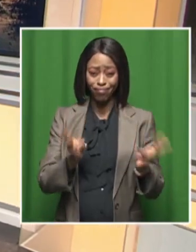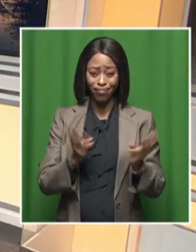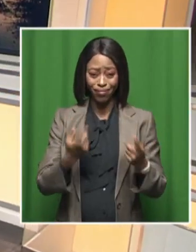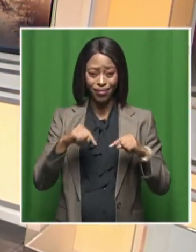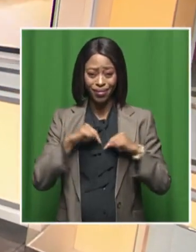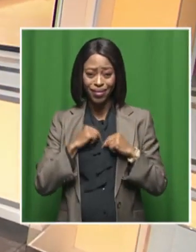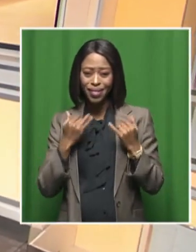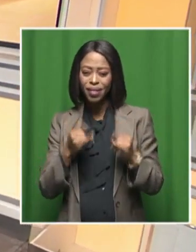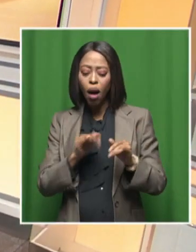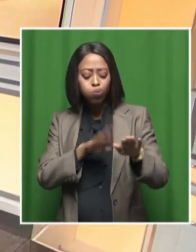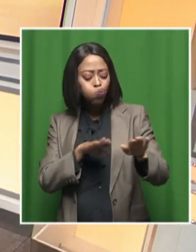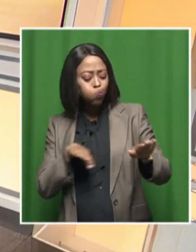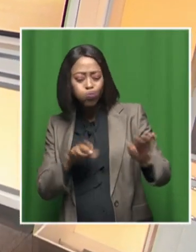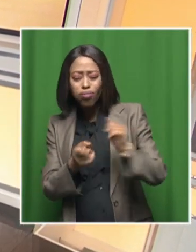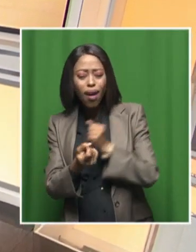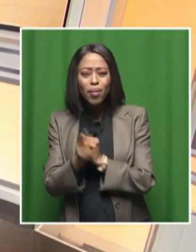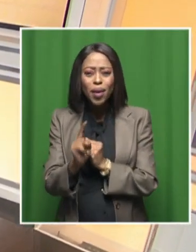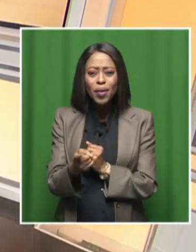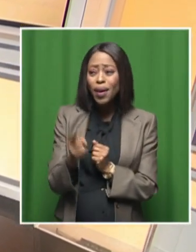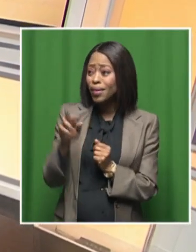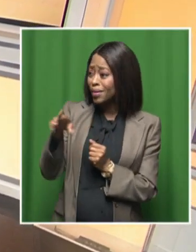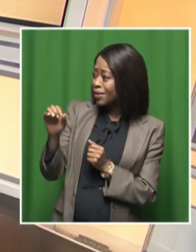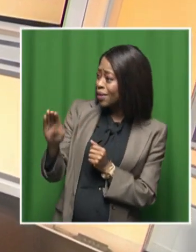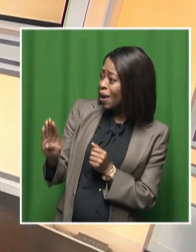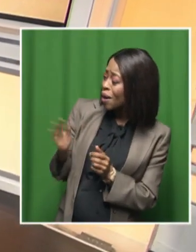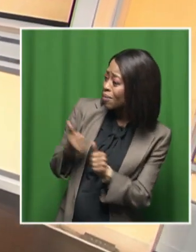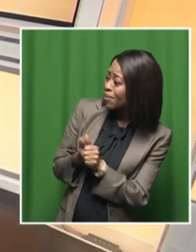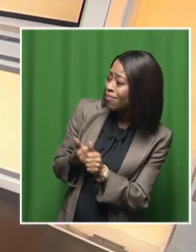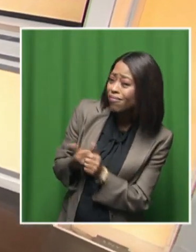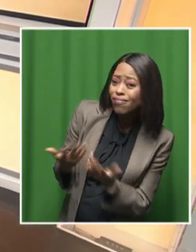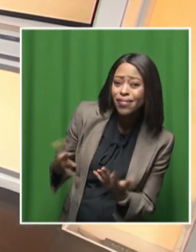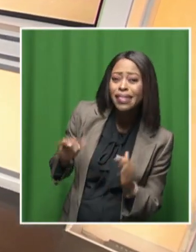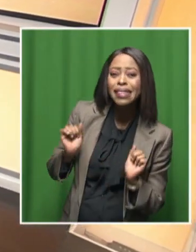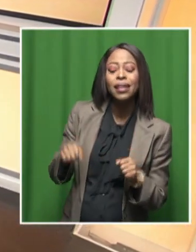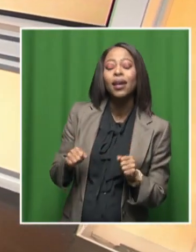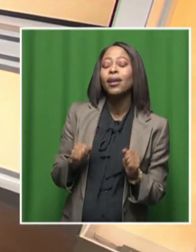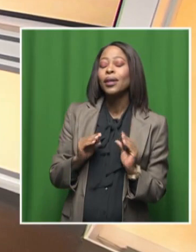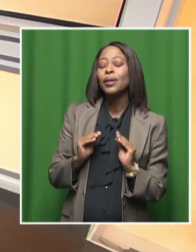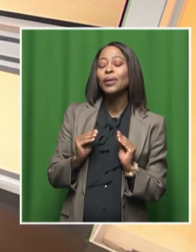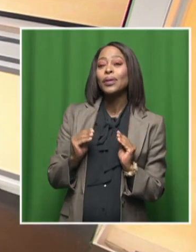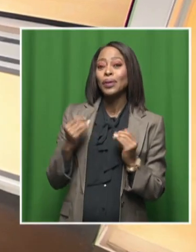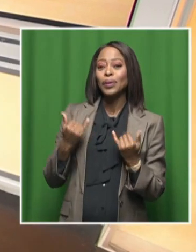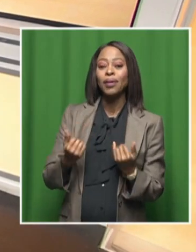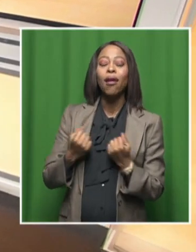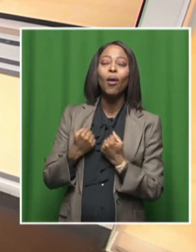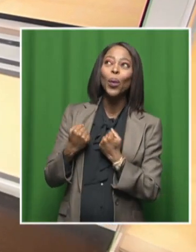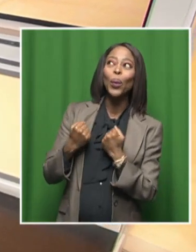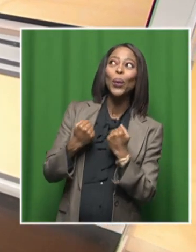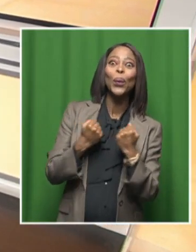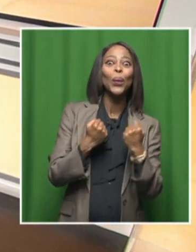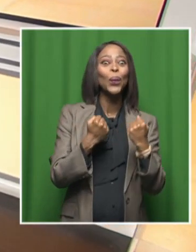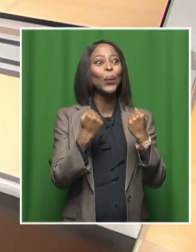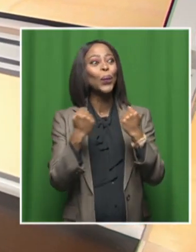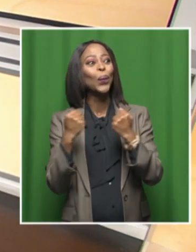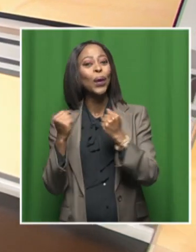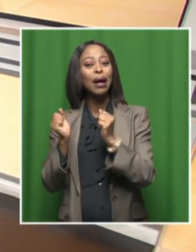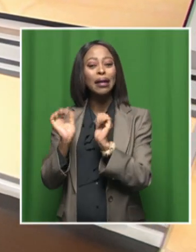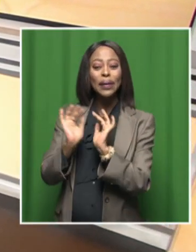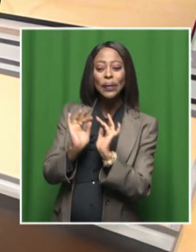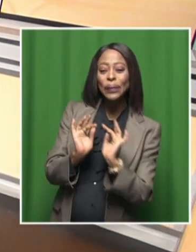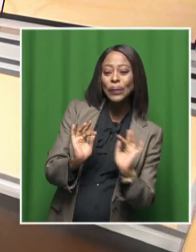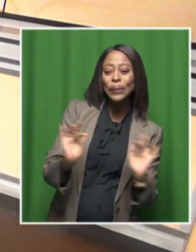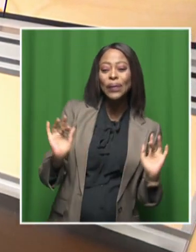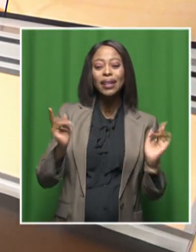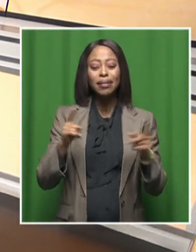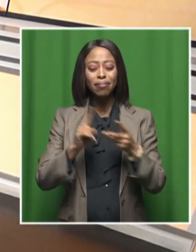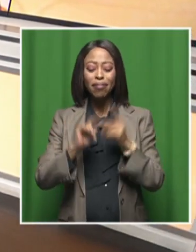Let's check in on the roads. Rob Burns standing by. Rob, I can tell you it was one of the smoothest commutes I've had to work in a while, purely because it wasn't